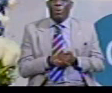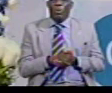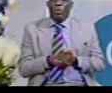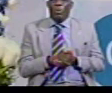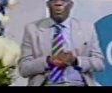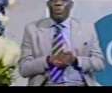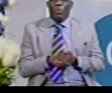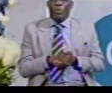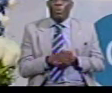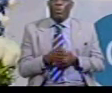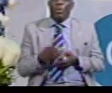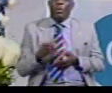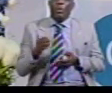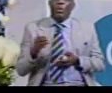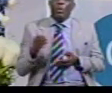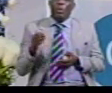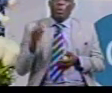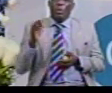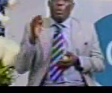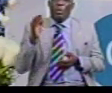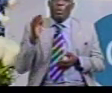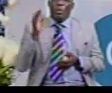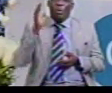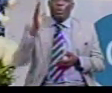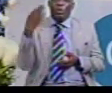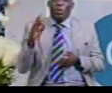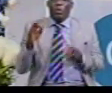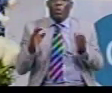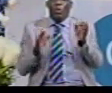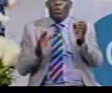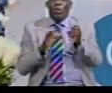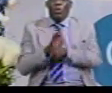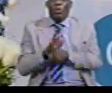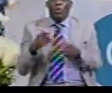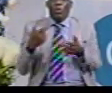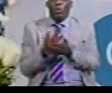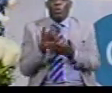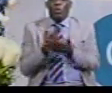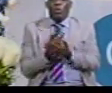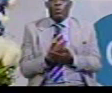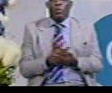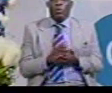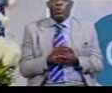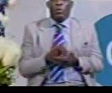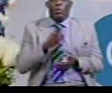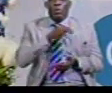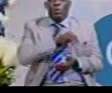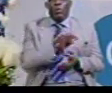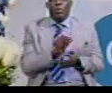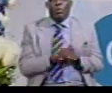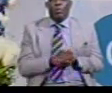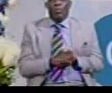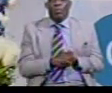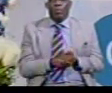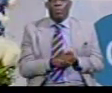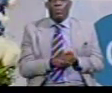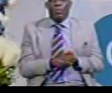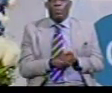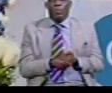Gospel Mission. Pasteur Ayungo, Full Gospel de plein évangile. Et nous avons aussi